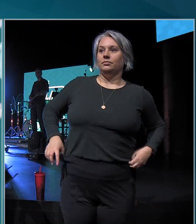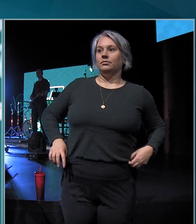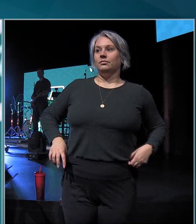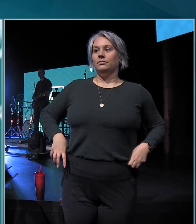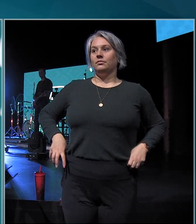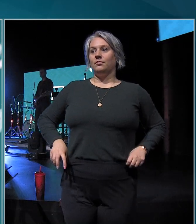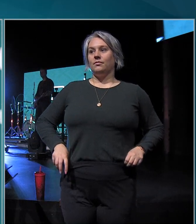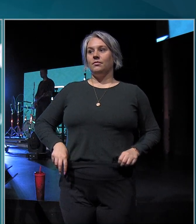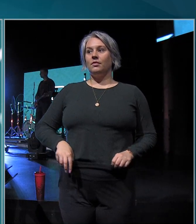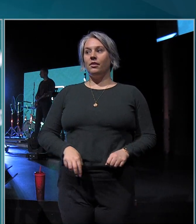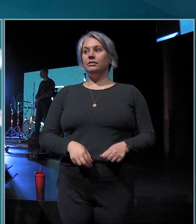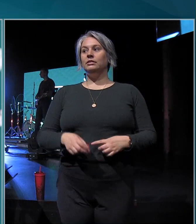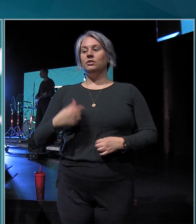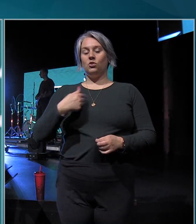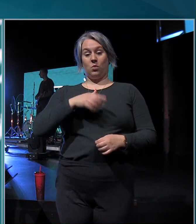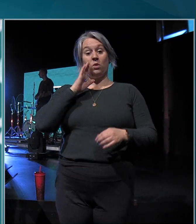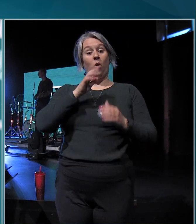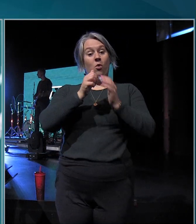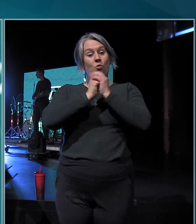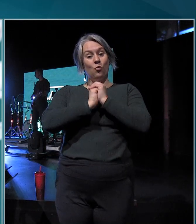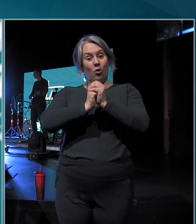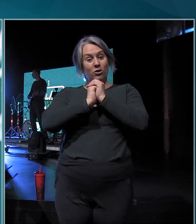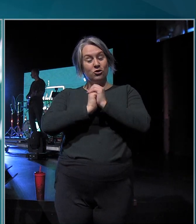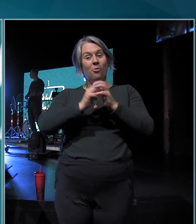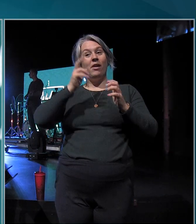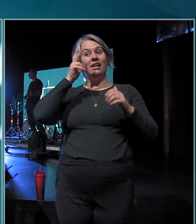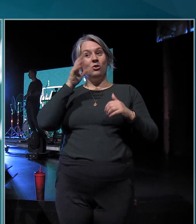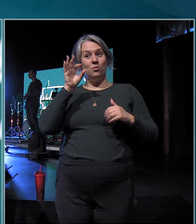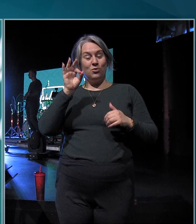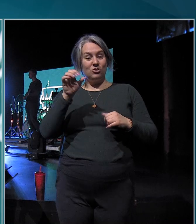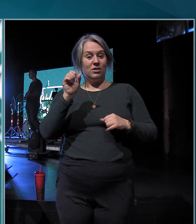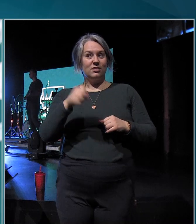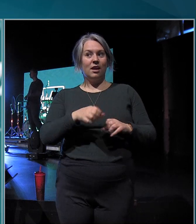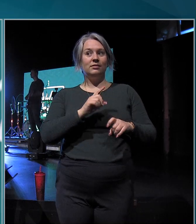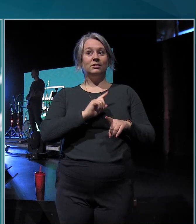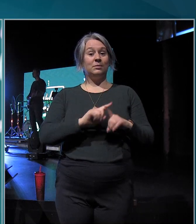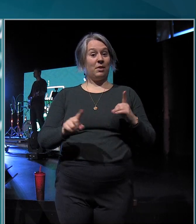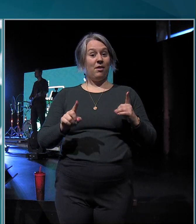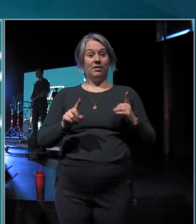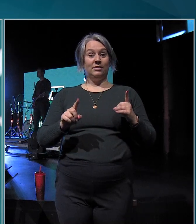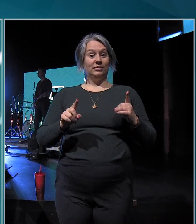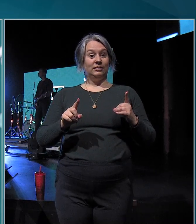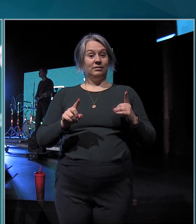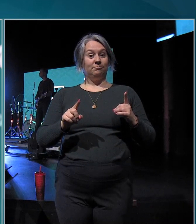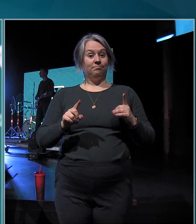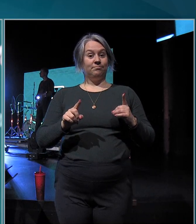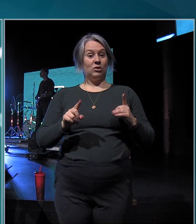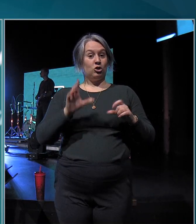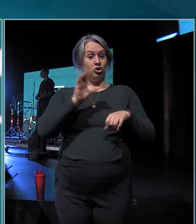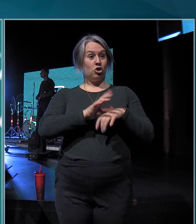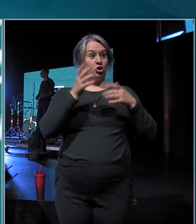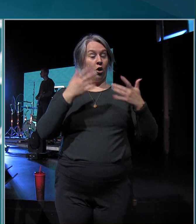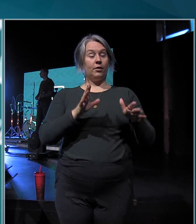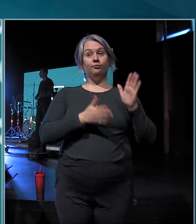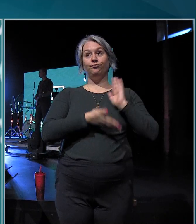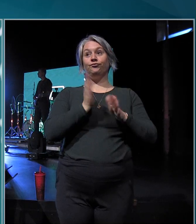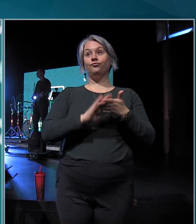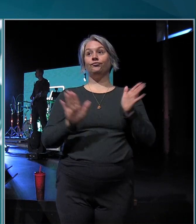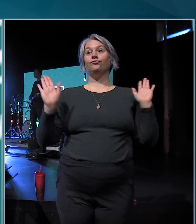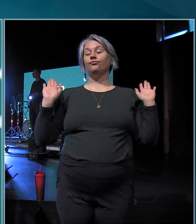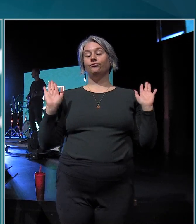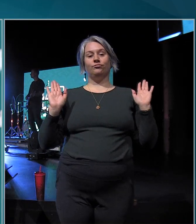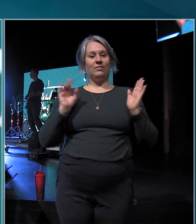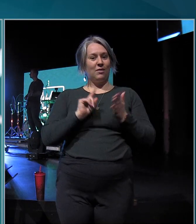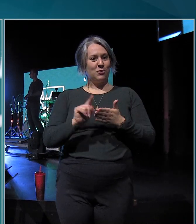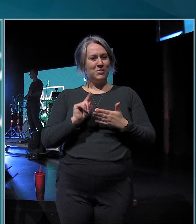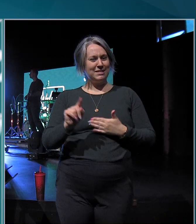deep, we're gonna dive in, we're gonna worship, we're gonna hear a word. But don't let this just be a Sunday. Don't let this just be the exercise going week